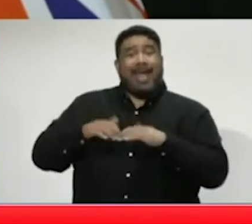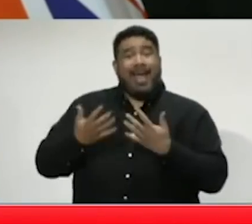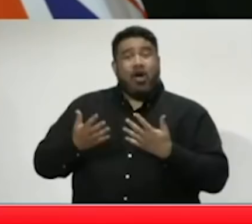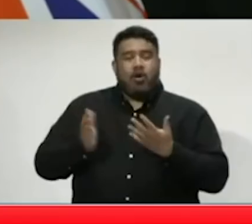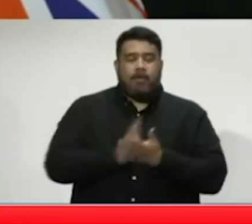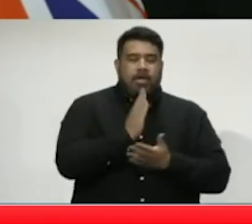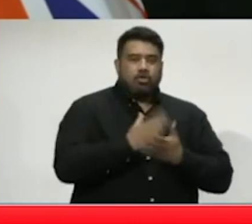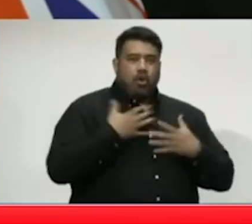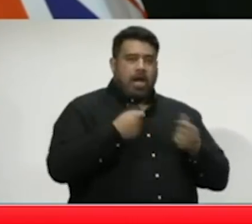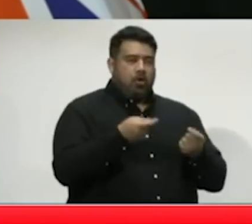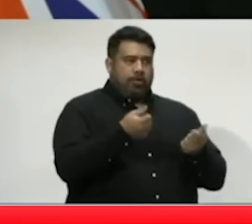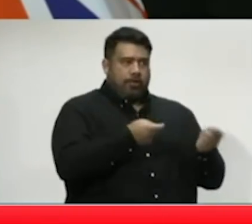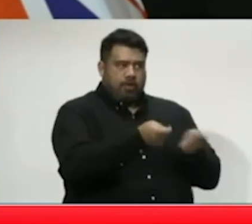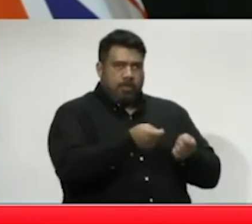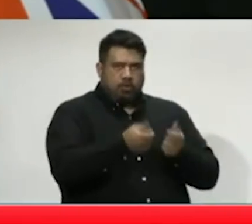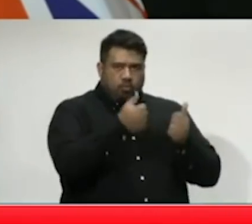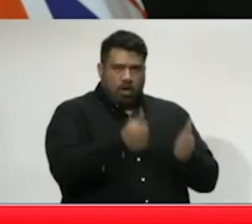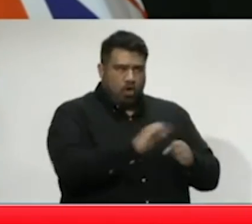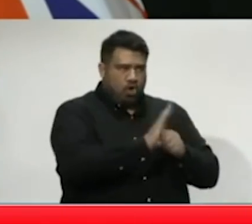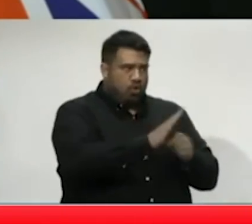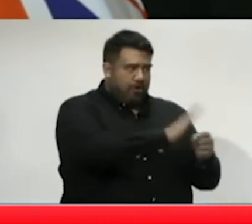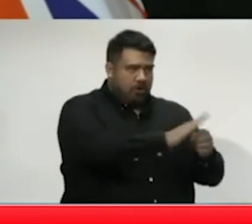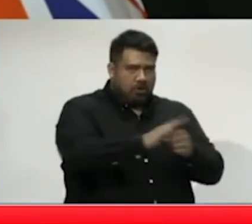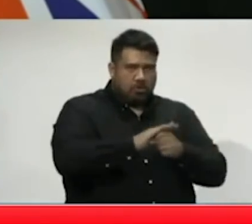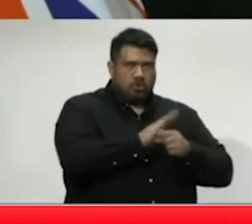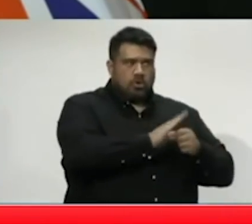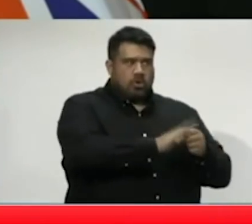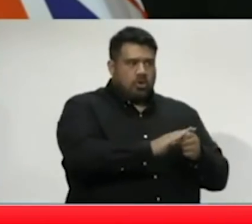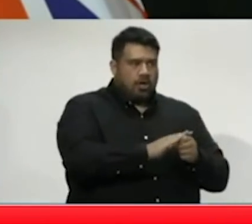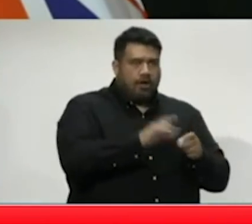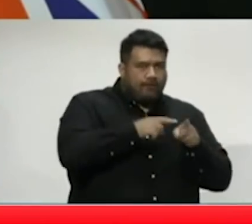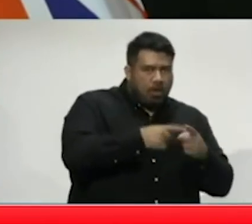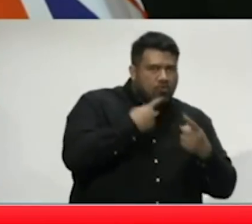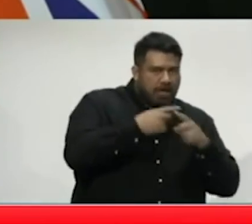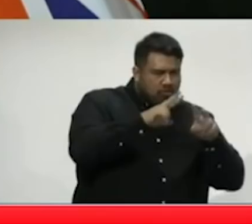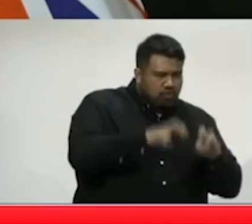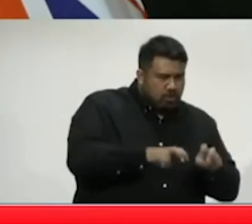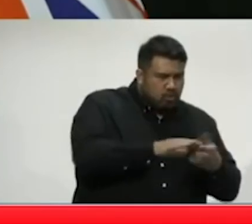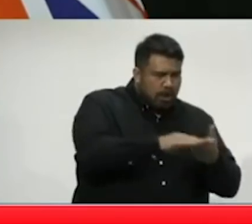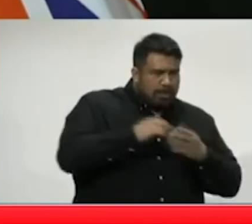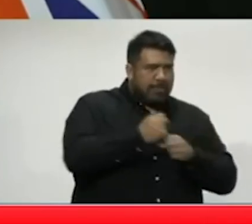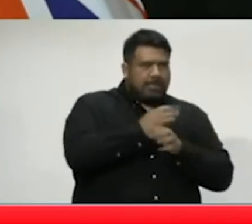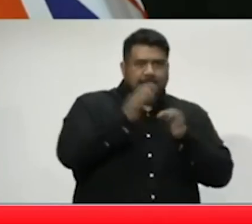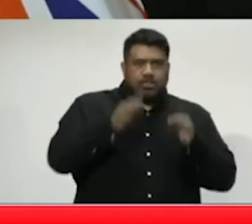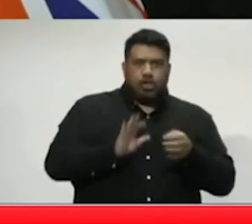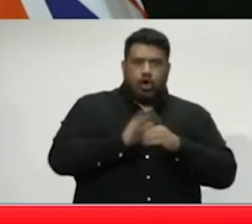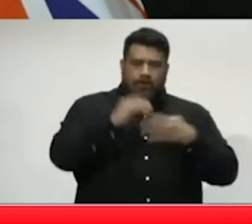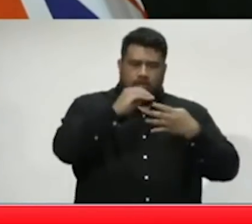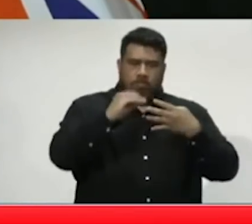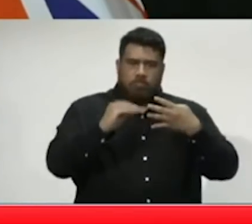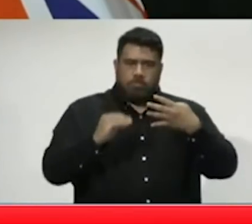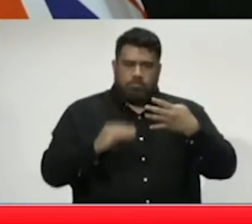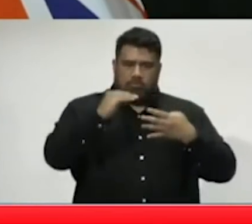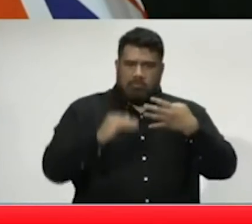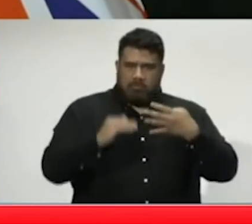continue our managed de-escalation of restrictions when the health data says it's safe to do so. We do intend to keep